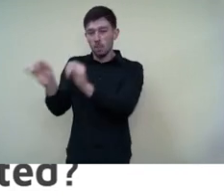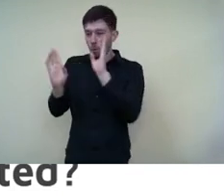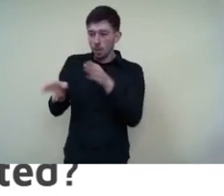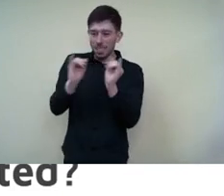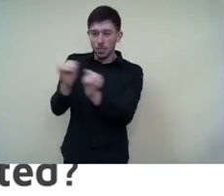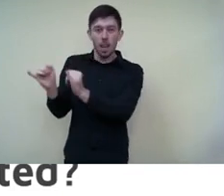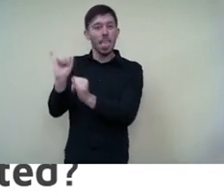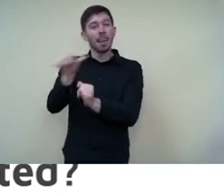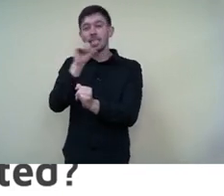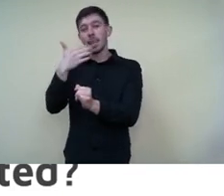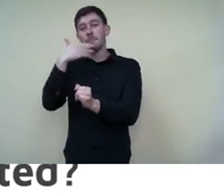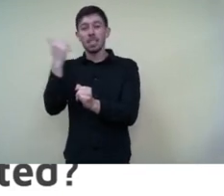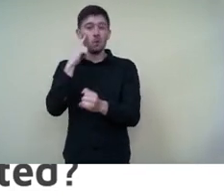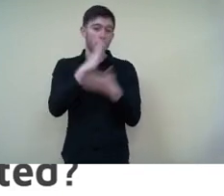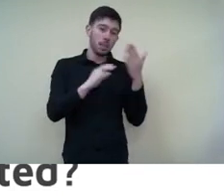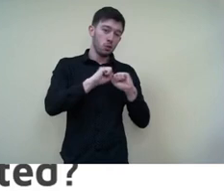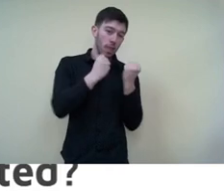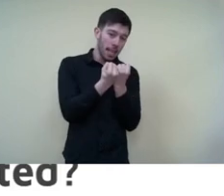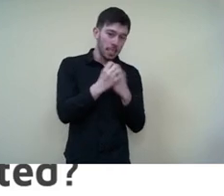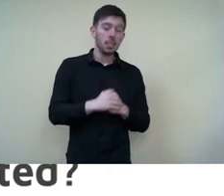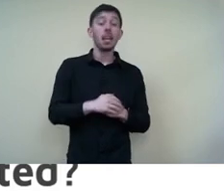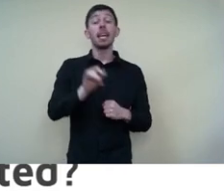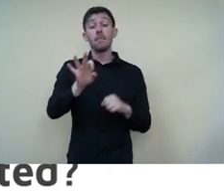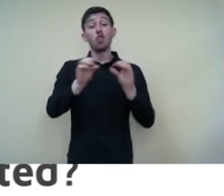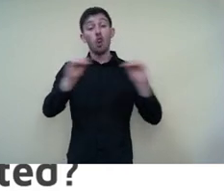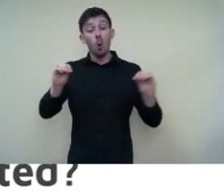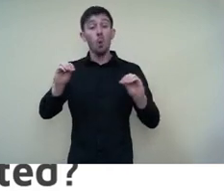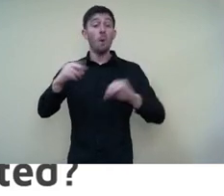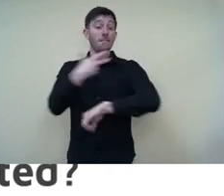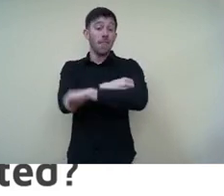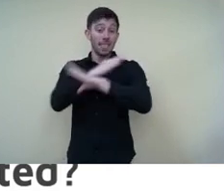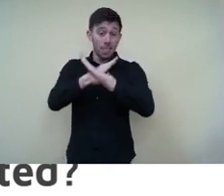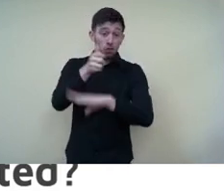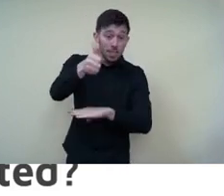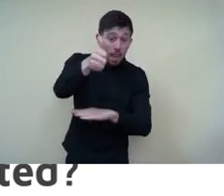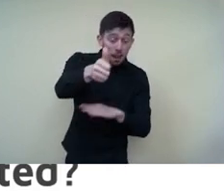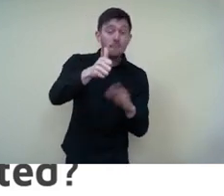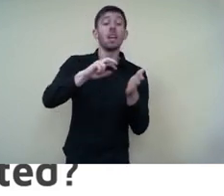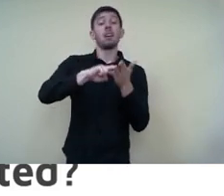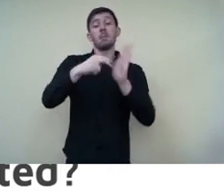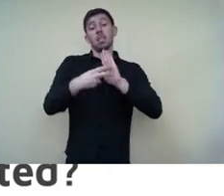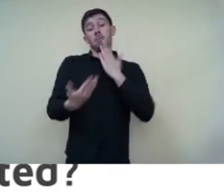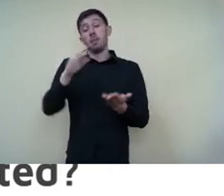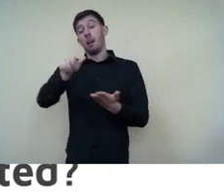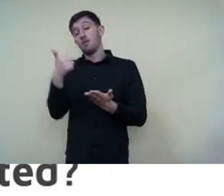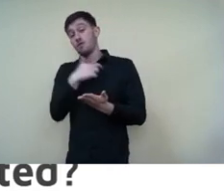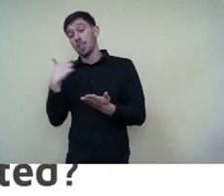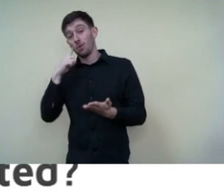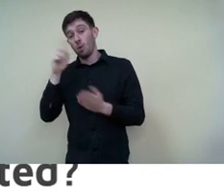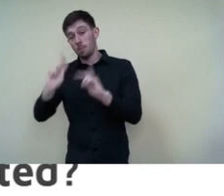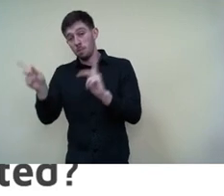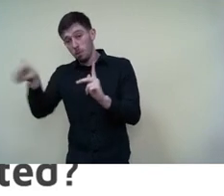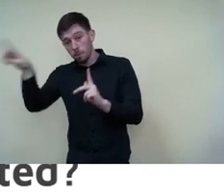a society, right? So if you're not vaccinated, there are plenty of ramifications for other people. But again, why don't people want to be